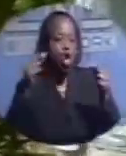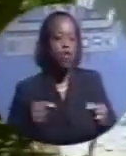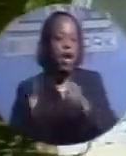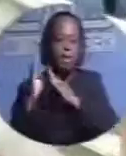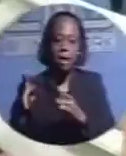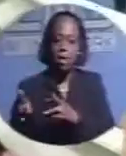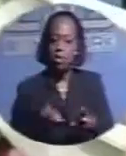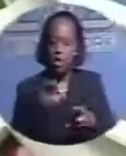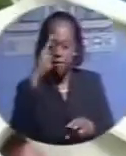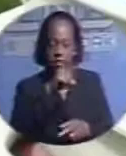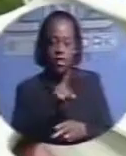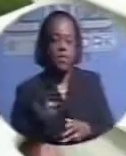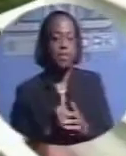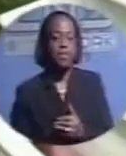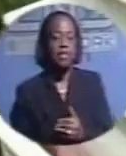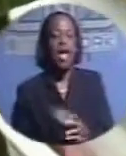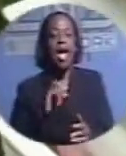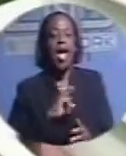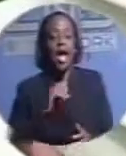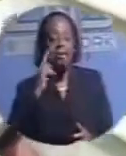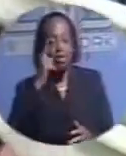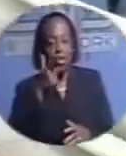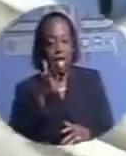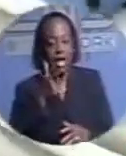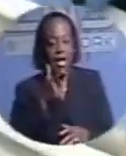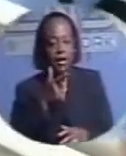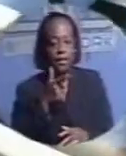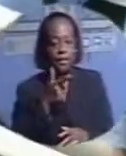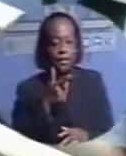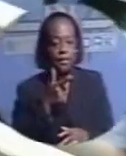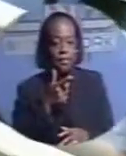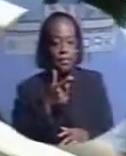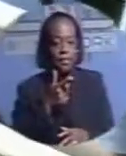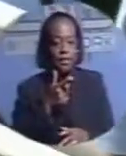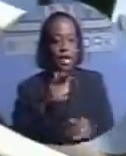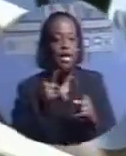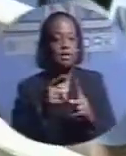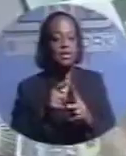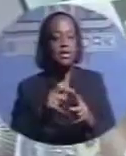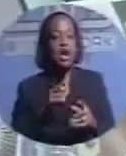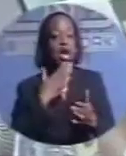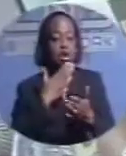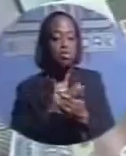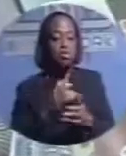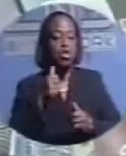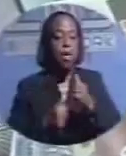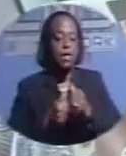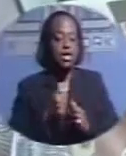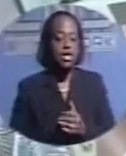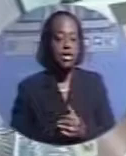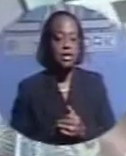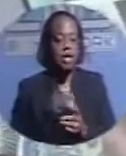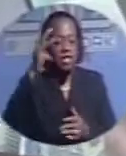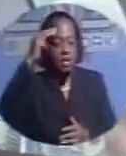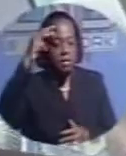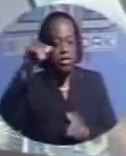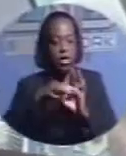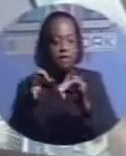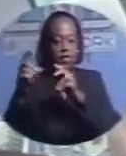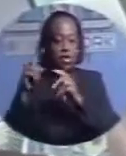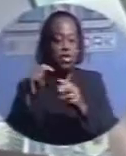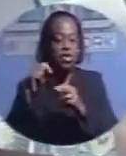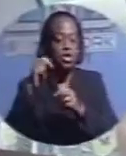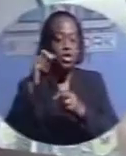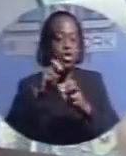ready for you. I'm hoping to do well, but there's definitely a very hard competition. The Ministry of Tourism is excited about the